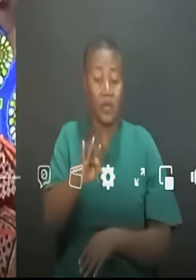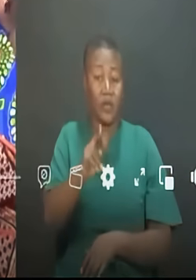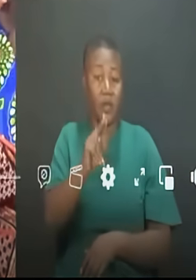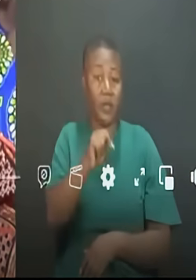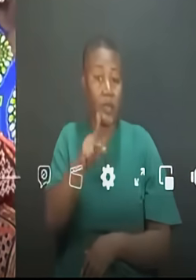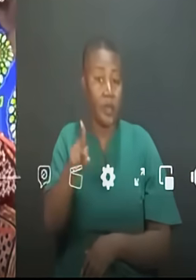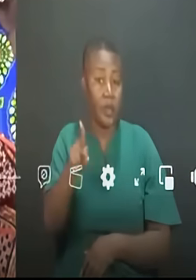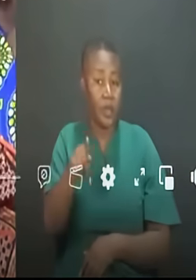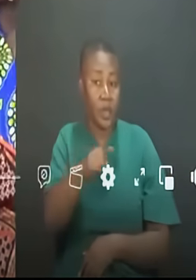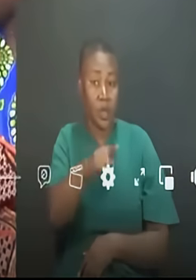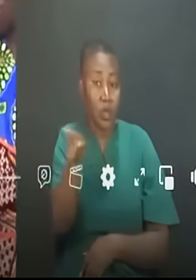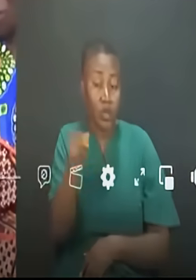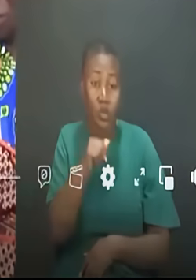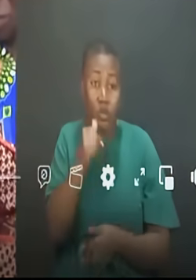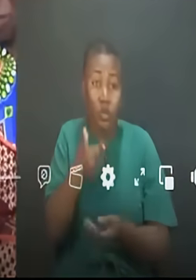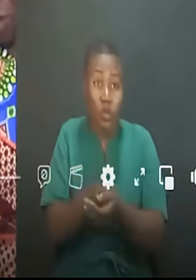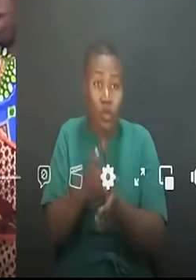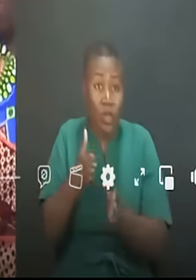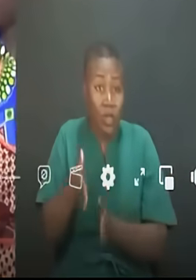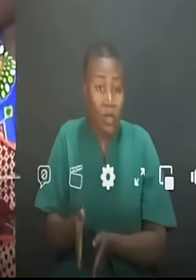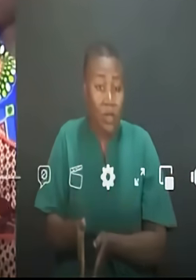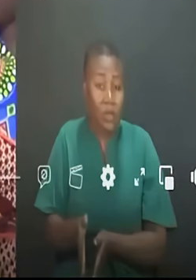going